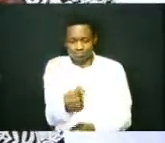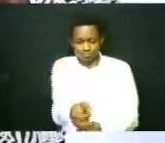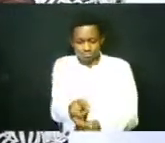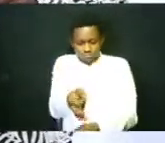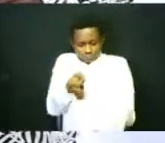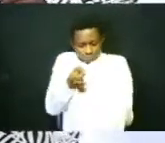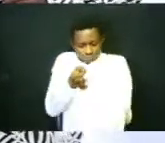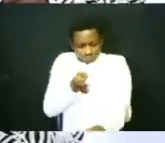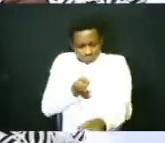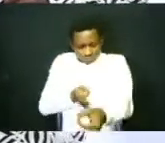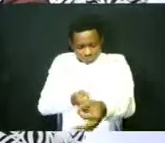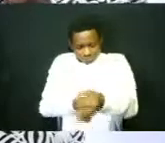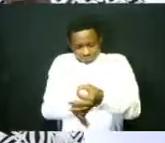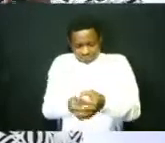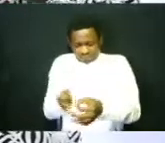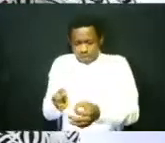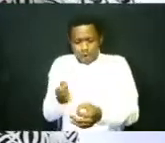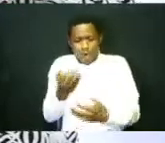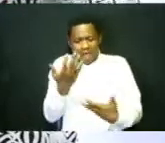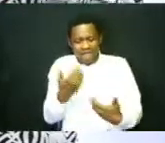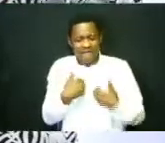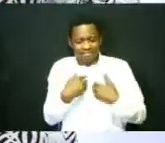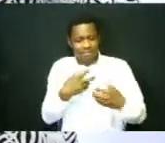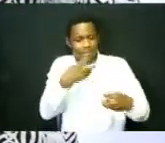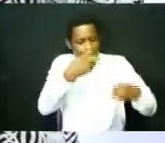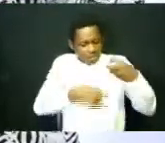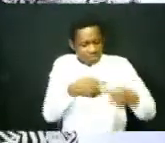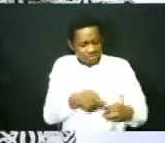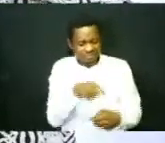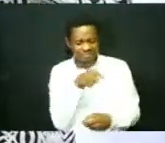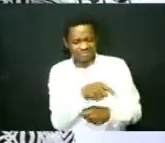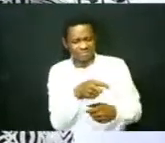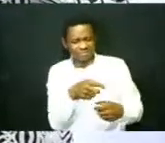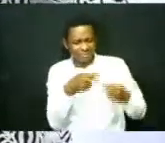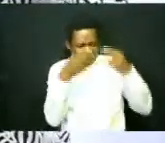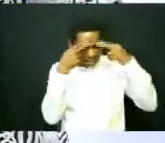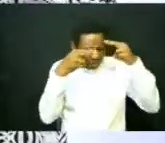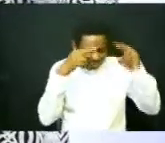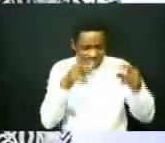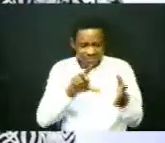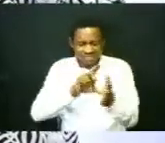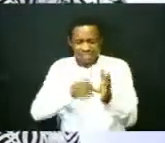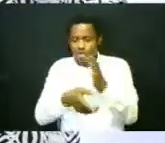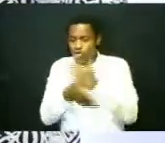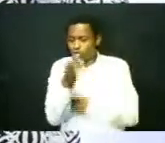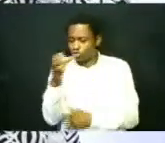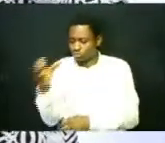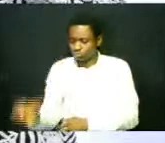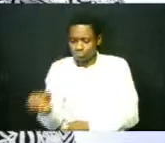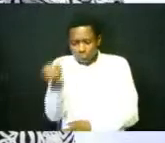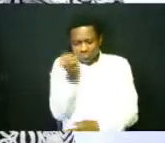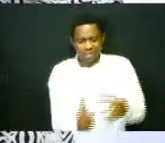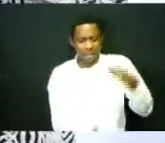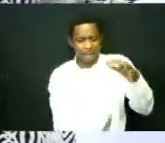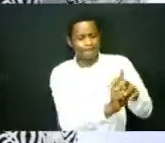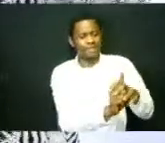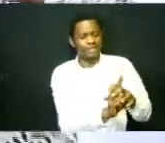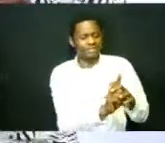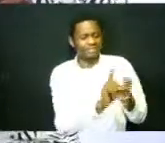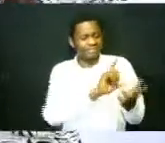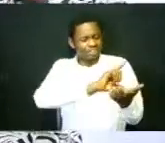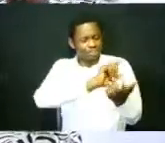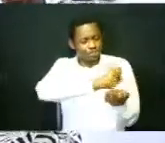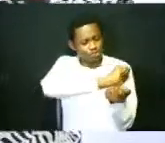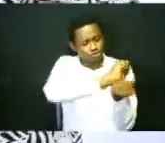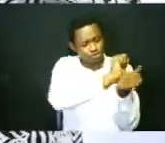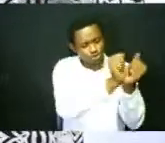a situation to change things. Se ye kase wenya aduma na ano nyamia ni mu aduma. Eni se onyankopon ankasa wadi